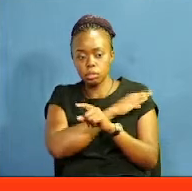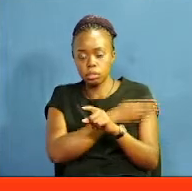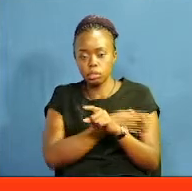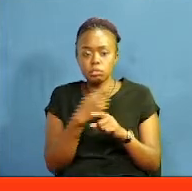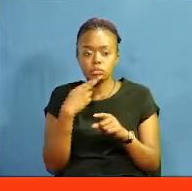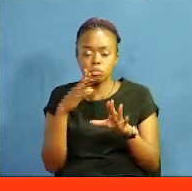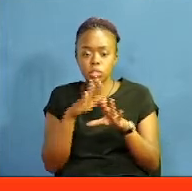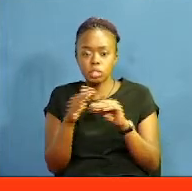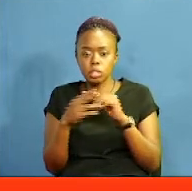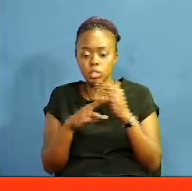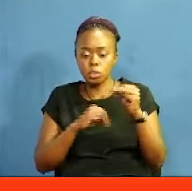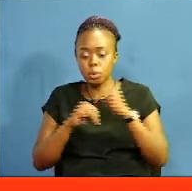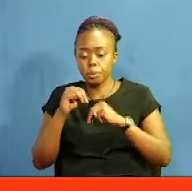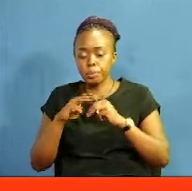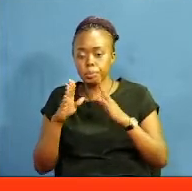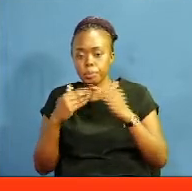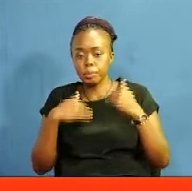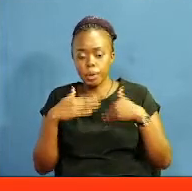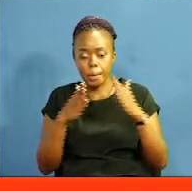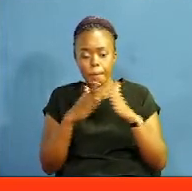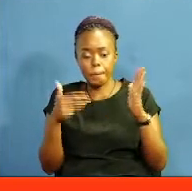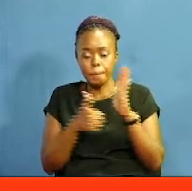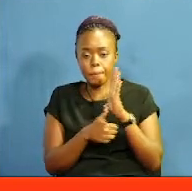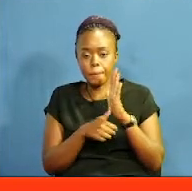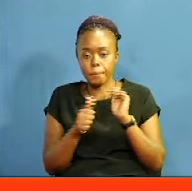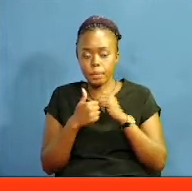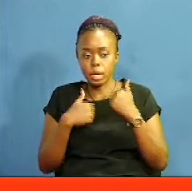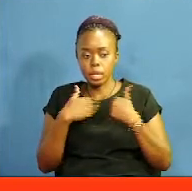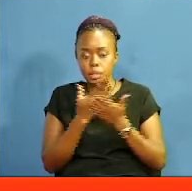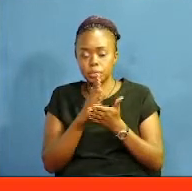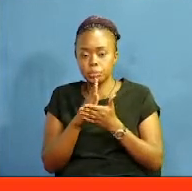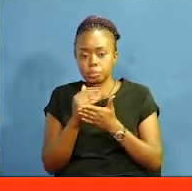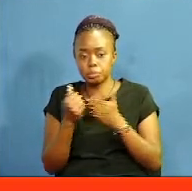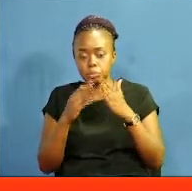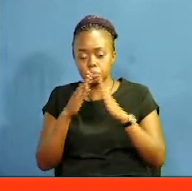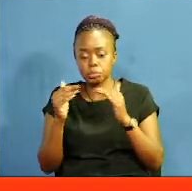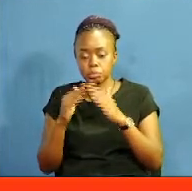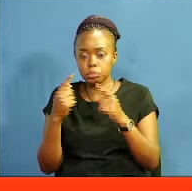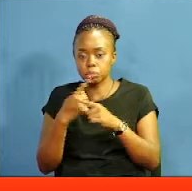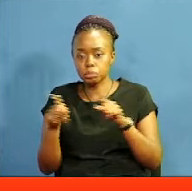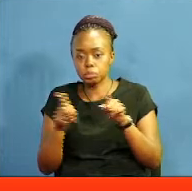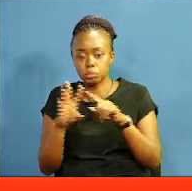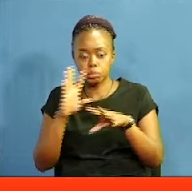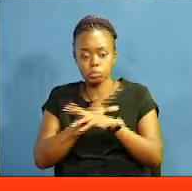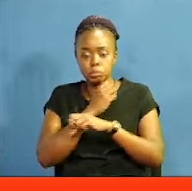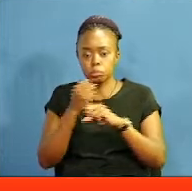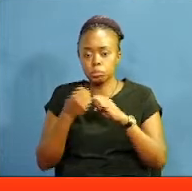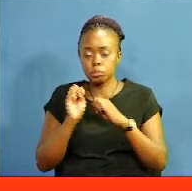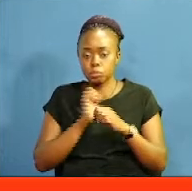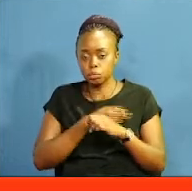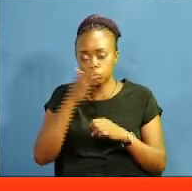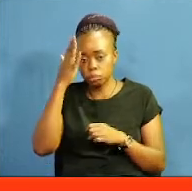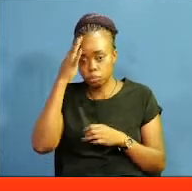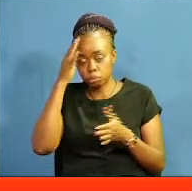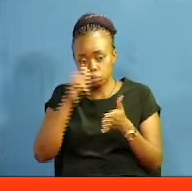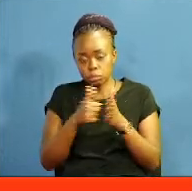crisis are not economic models. We have a bigger problem. We have to do some structural overhaul. But unfortunately, our politicians